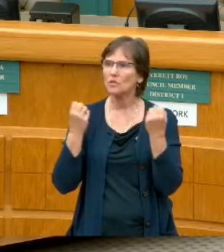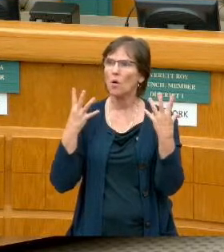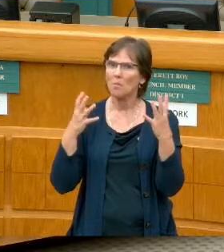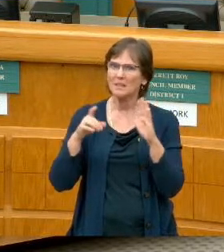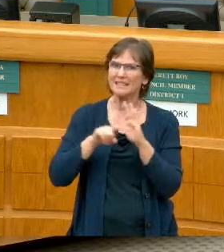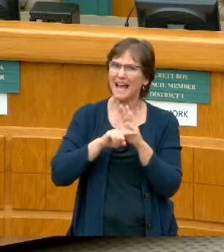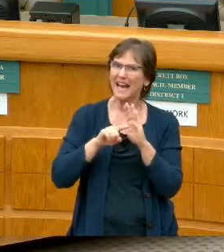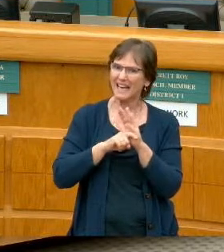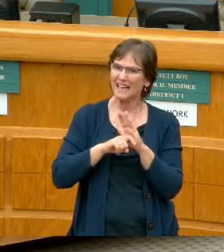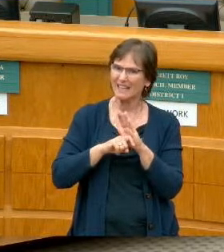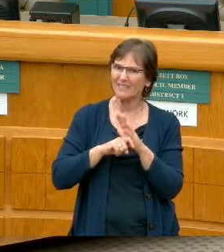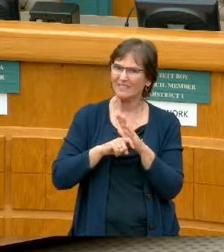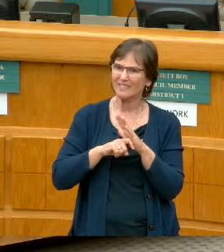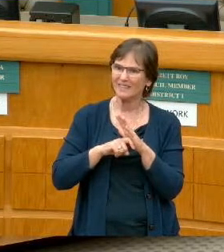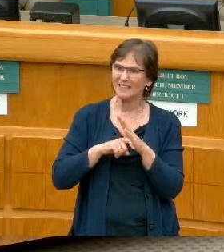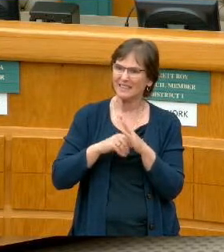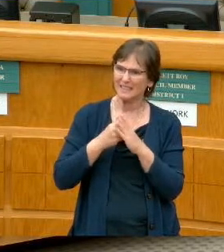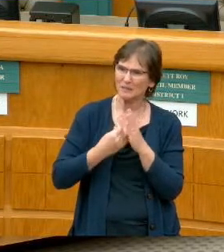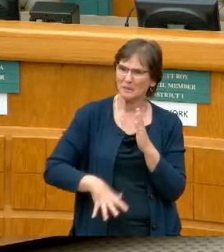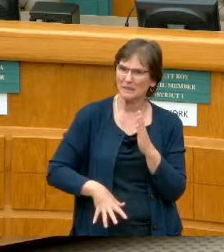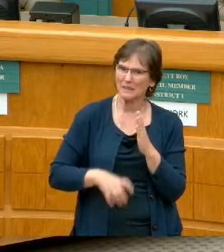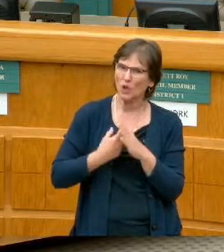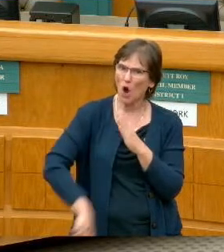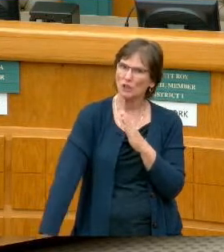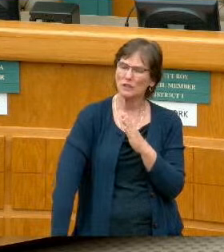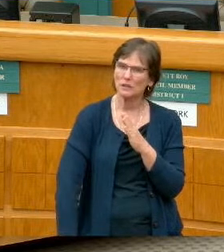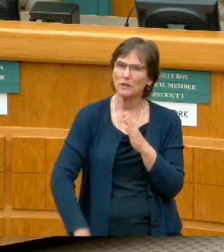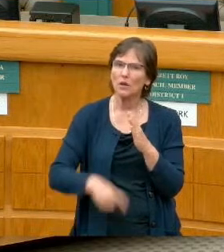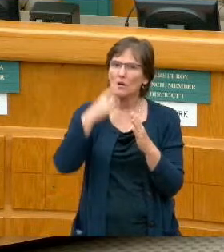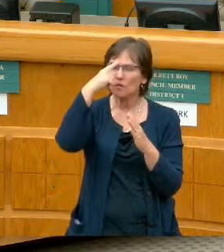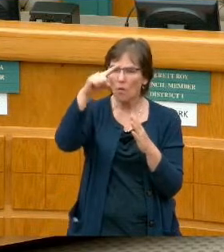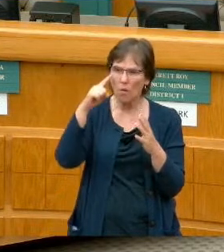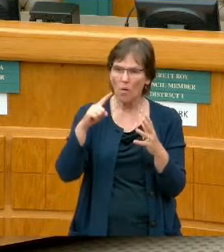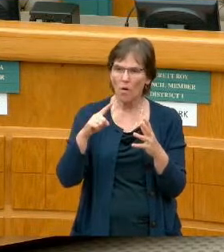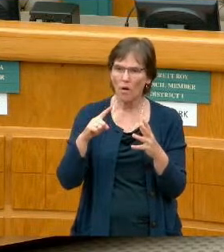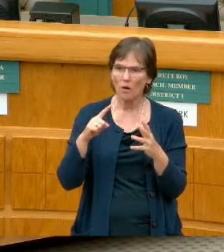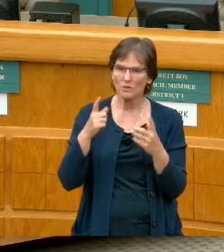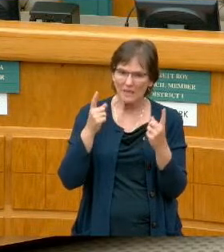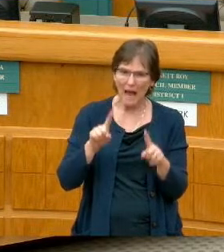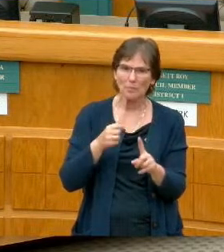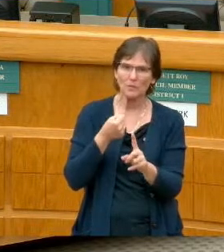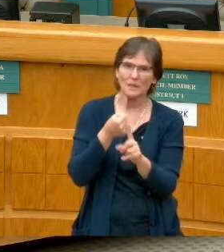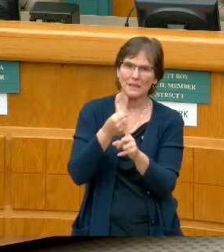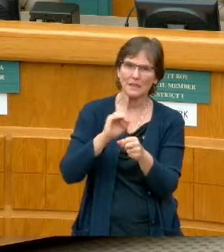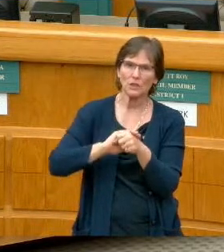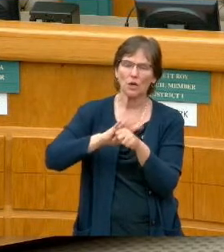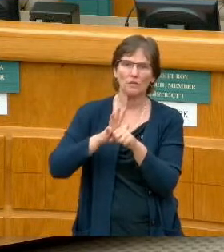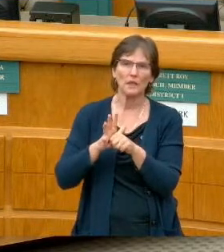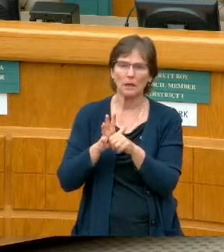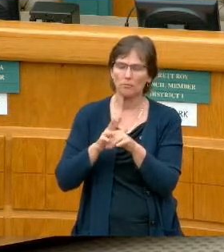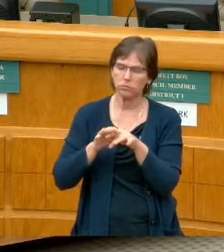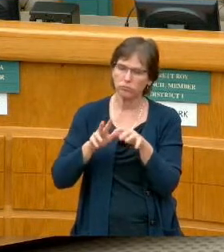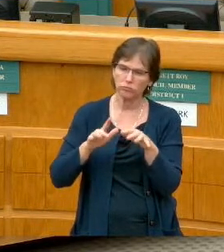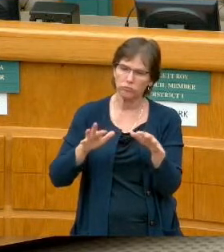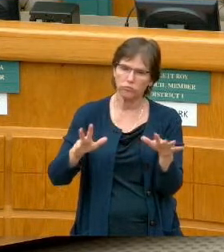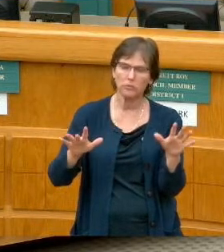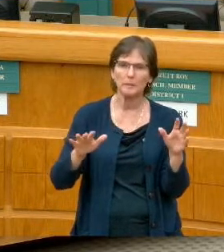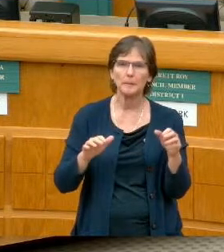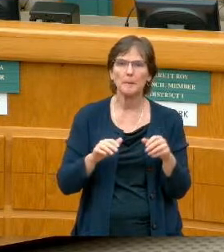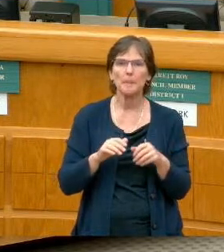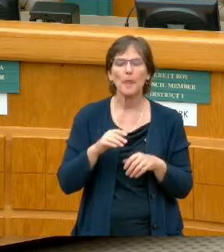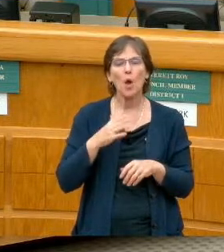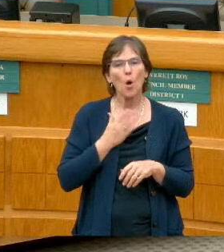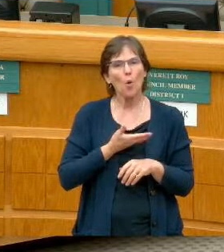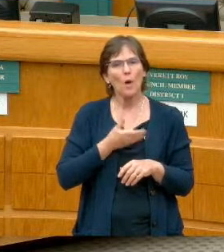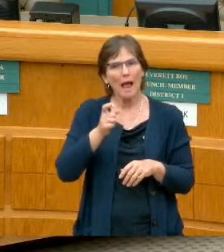come at this very heavy price. And so we have to consider all of the other emotions, and we have to understand that there